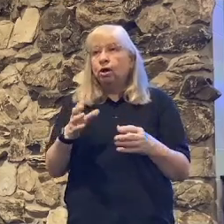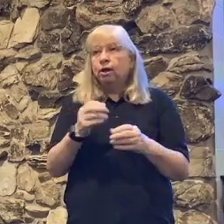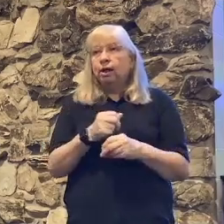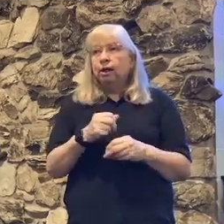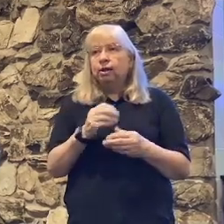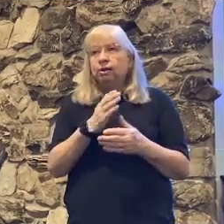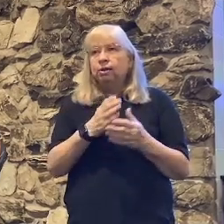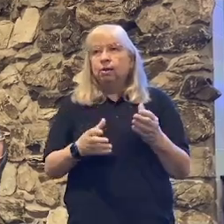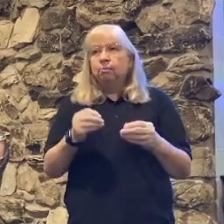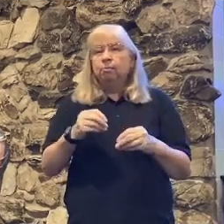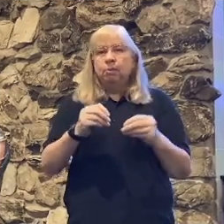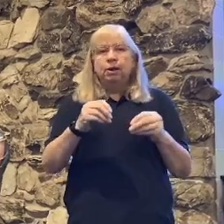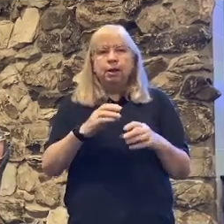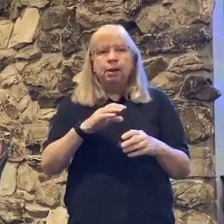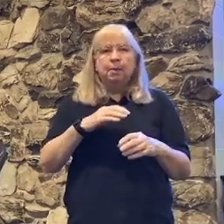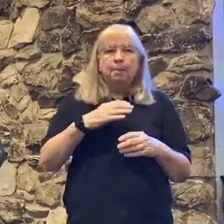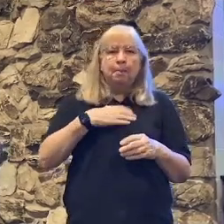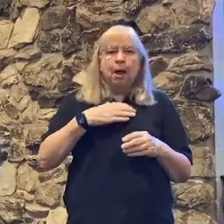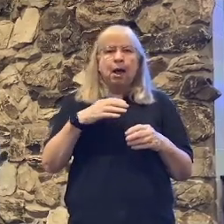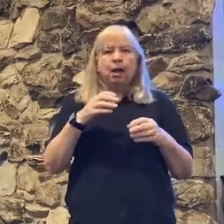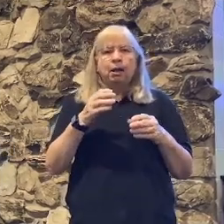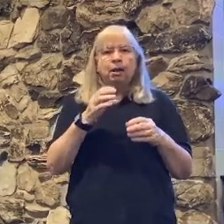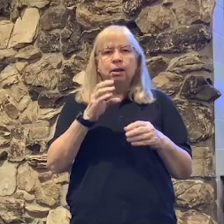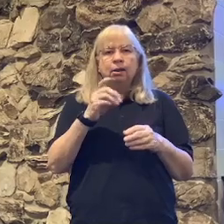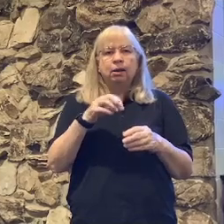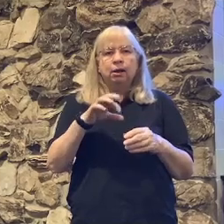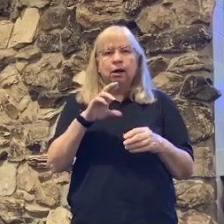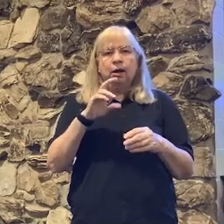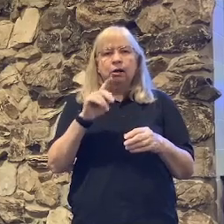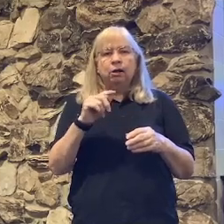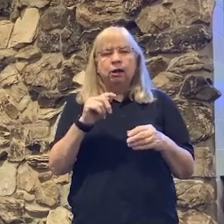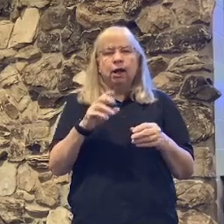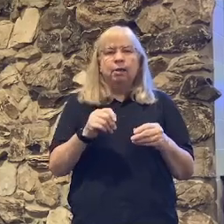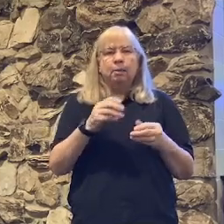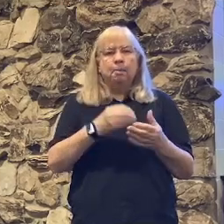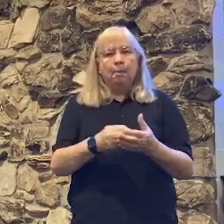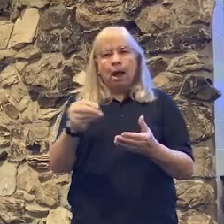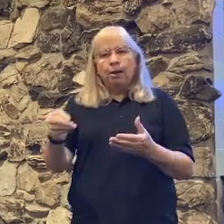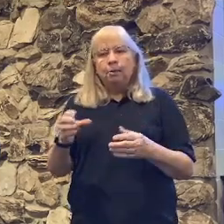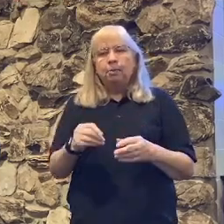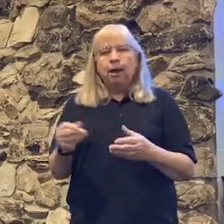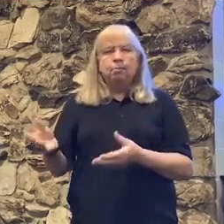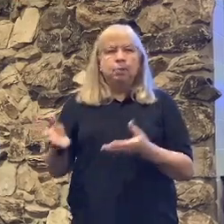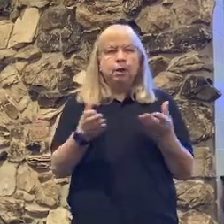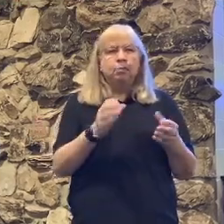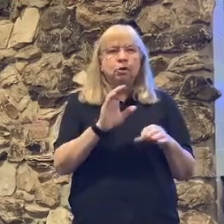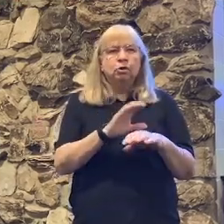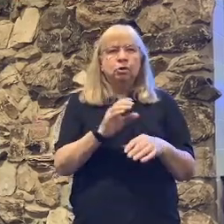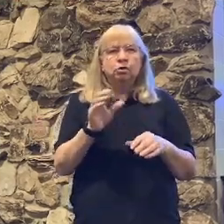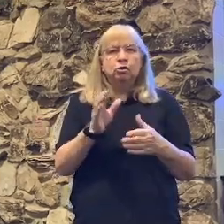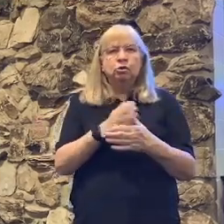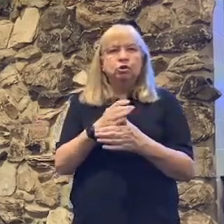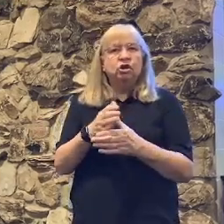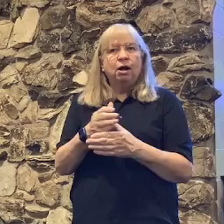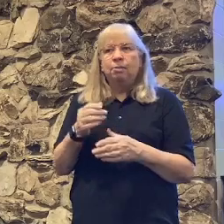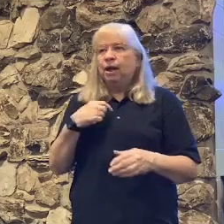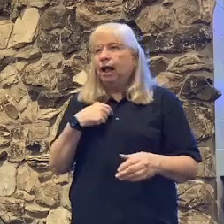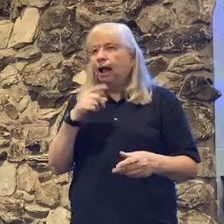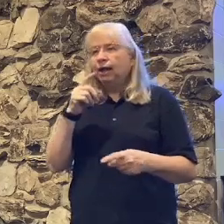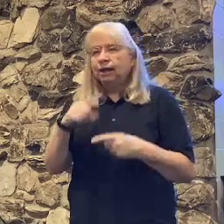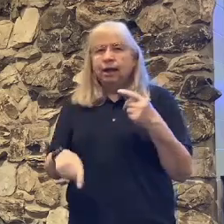my cart, buying them, and then bringing them to church to share. But I can't imagine we've